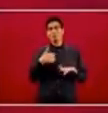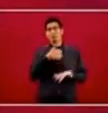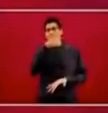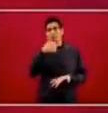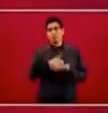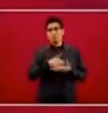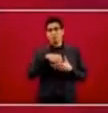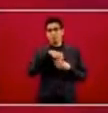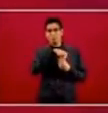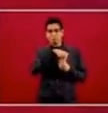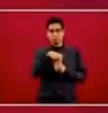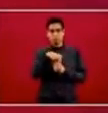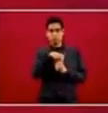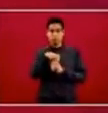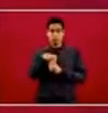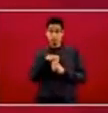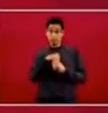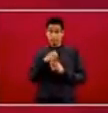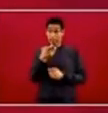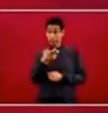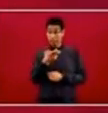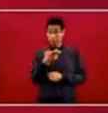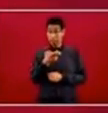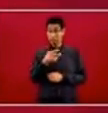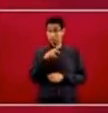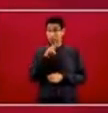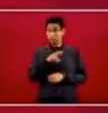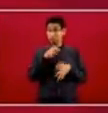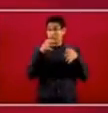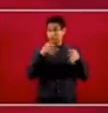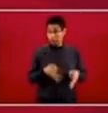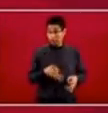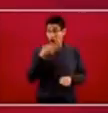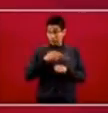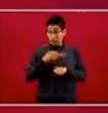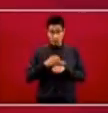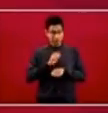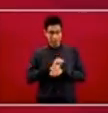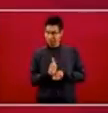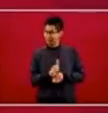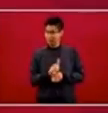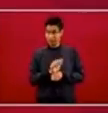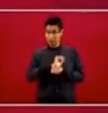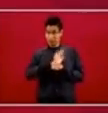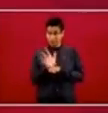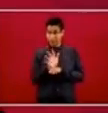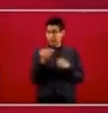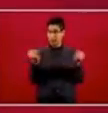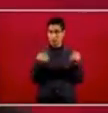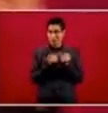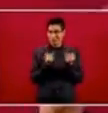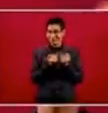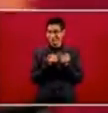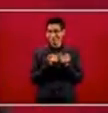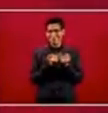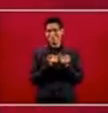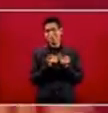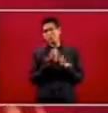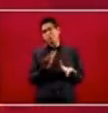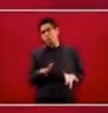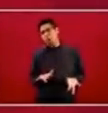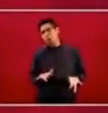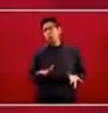is some of the studies show that it's not precisely because of the sex difference, but because variation in the